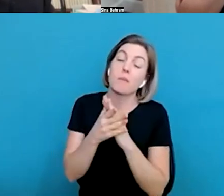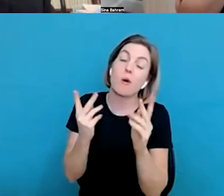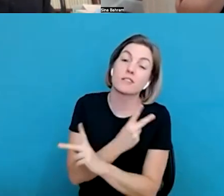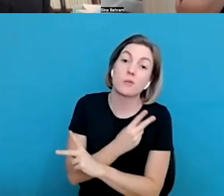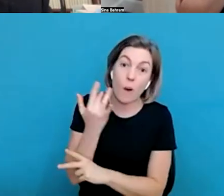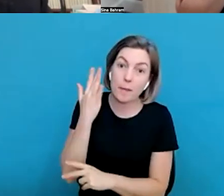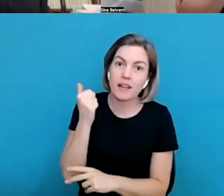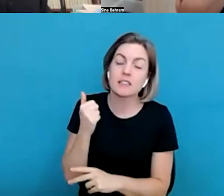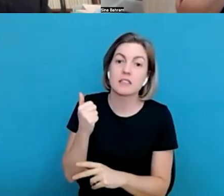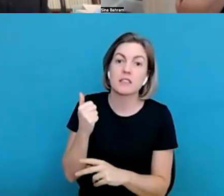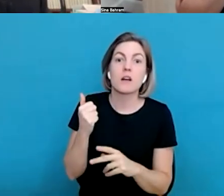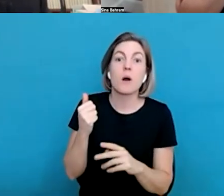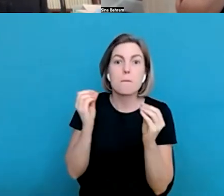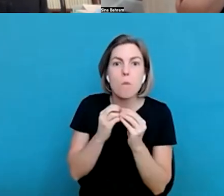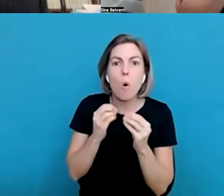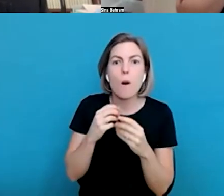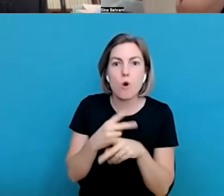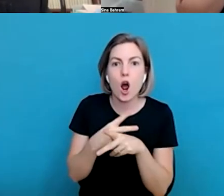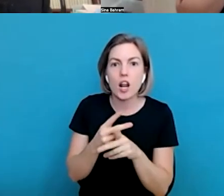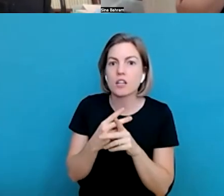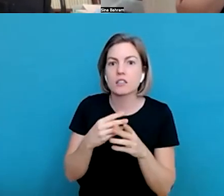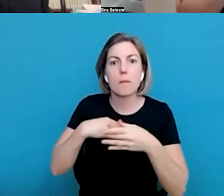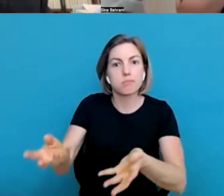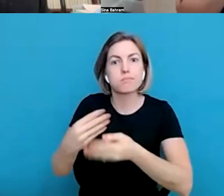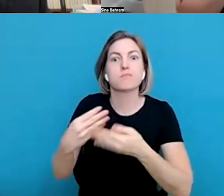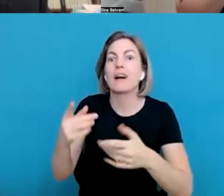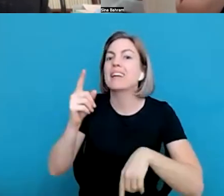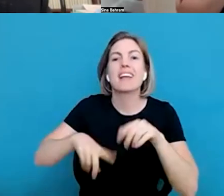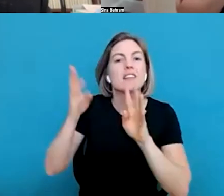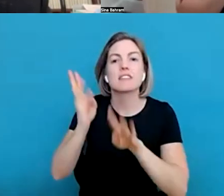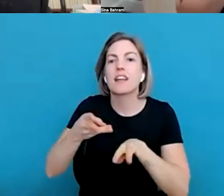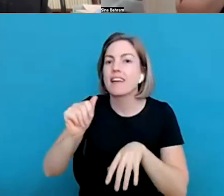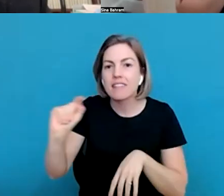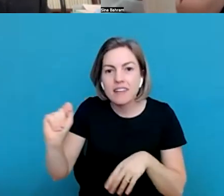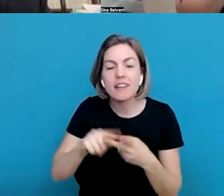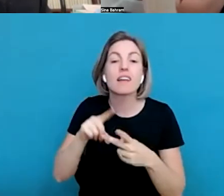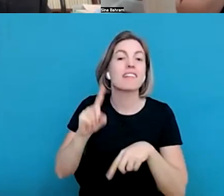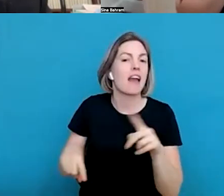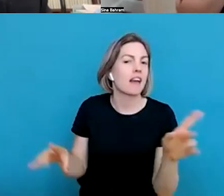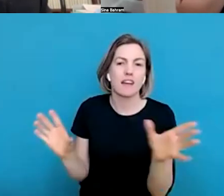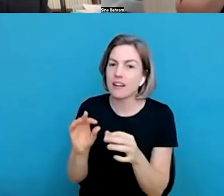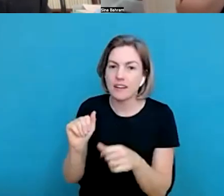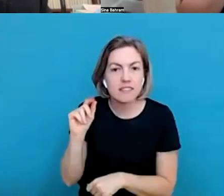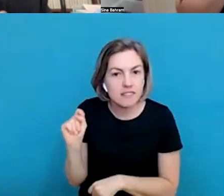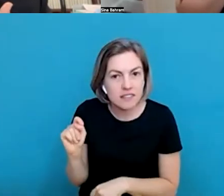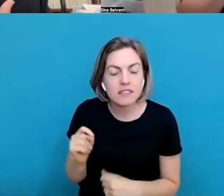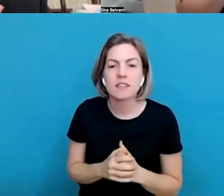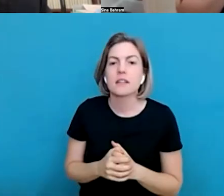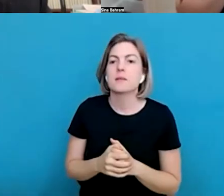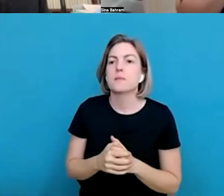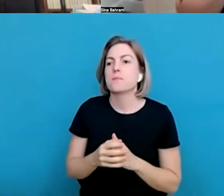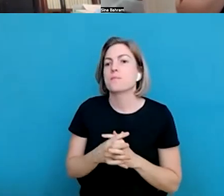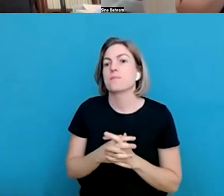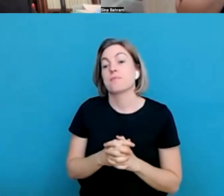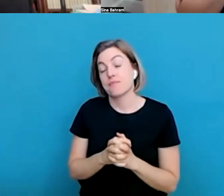and more closed products where you can't even install AT, you can't connect AT, and we are